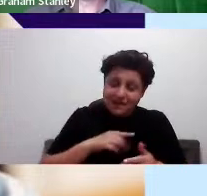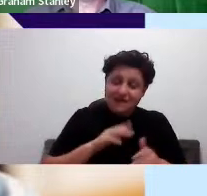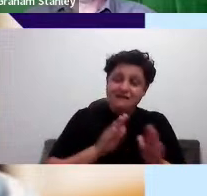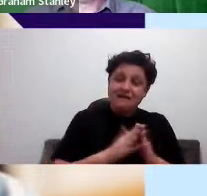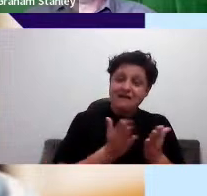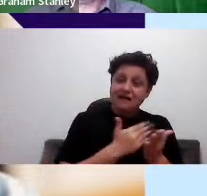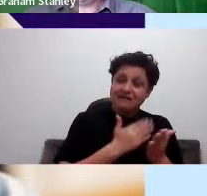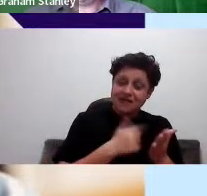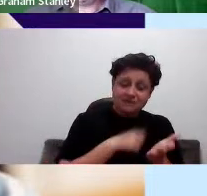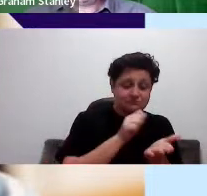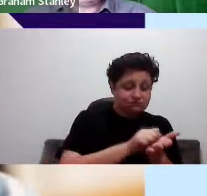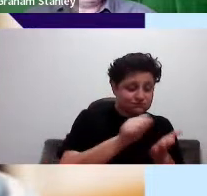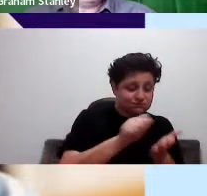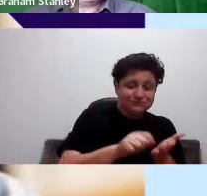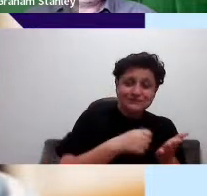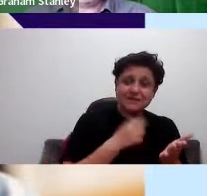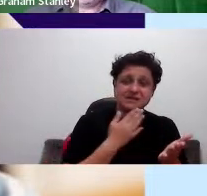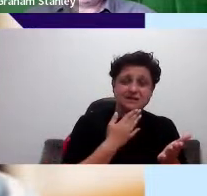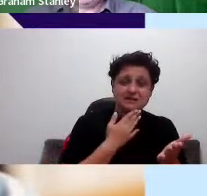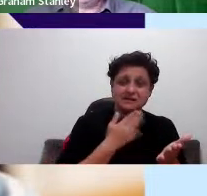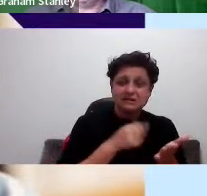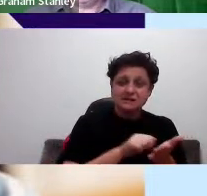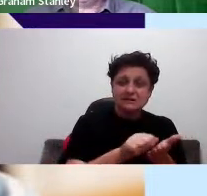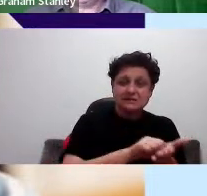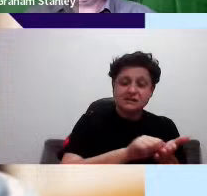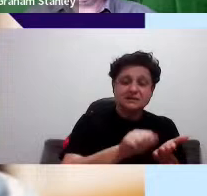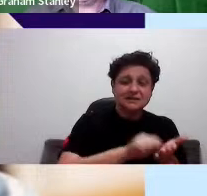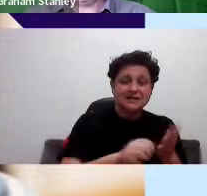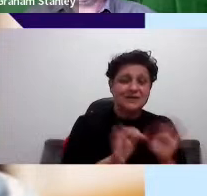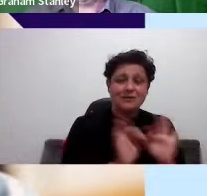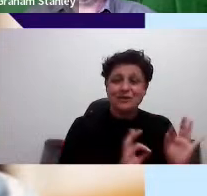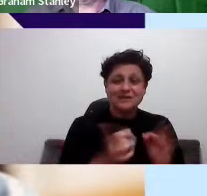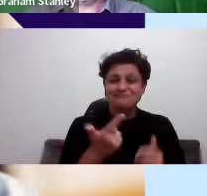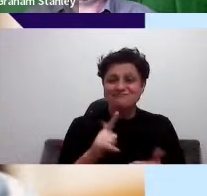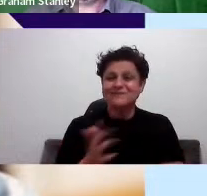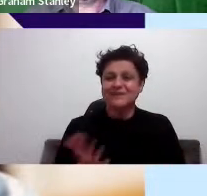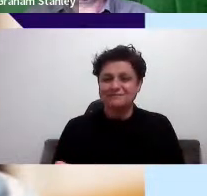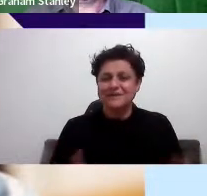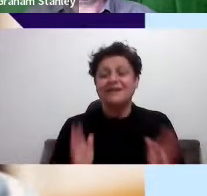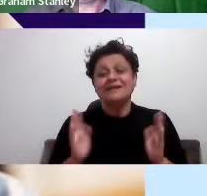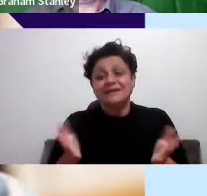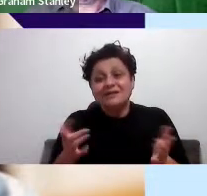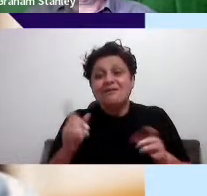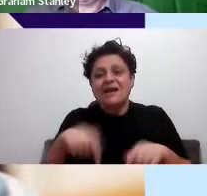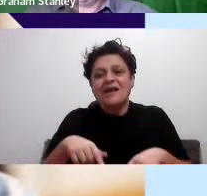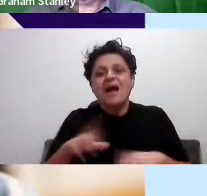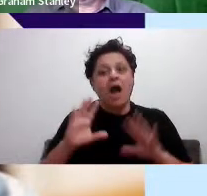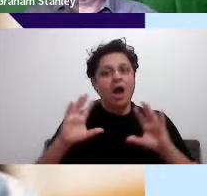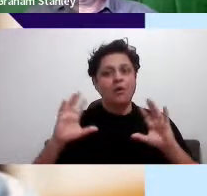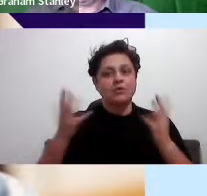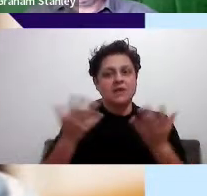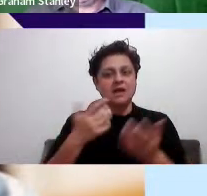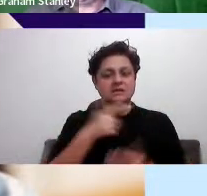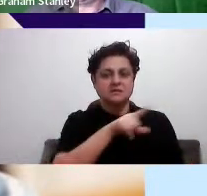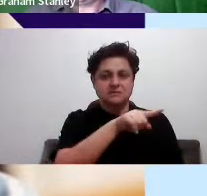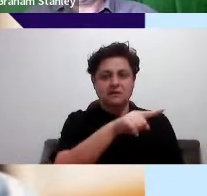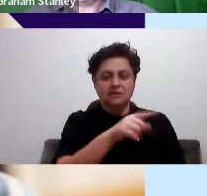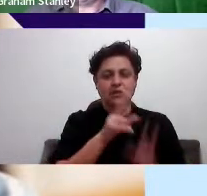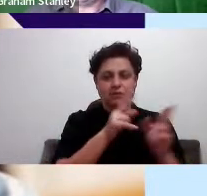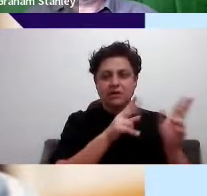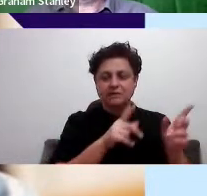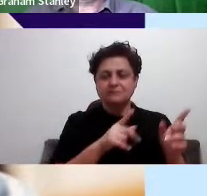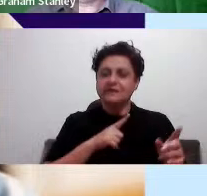organized. So this is a typical situation that you might find with one of your students. And it's